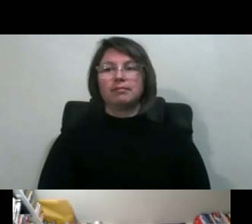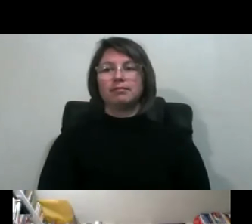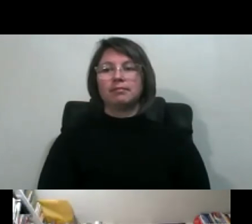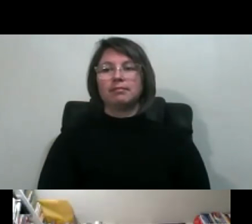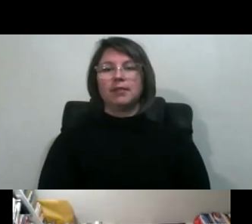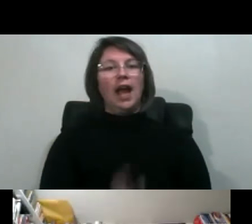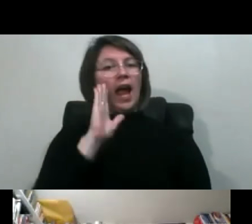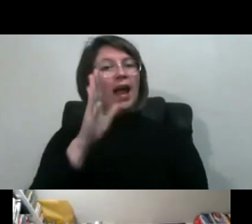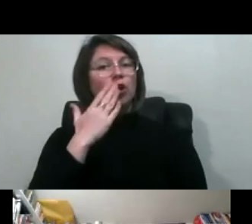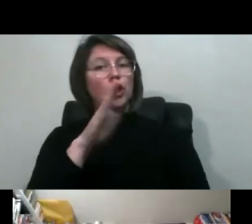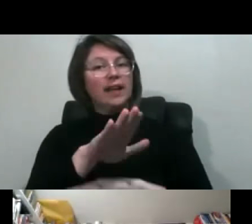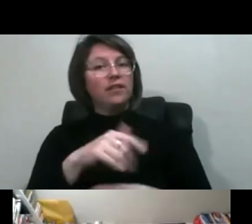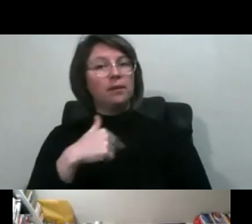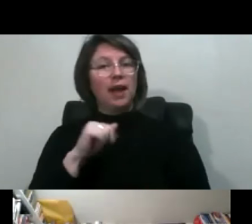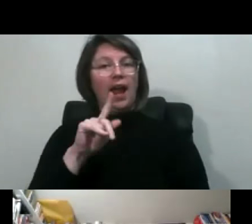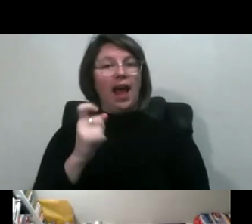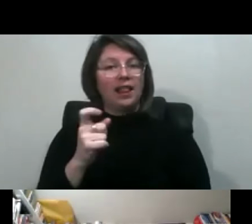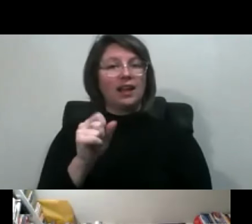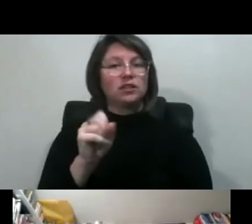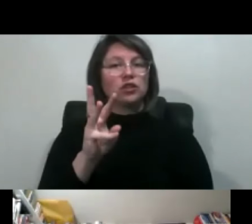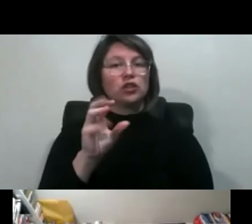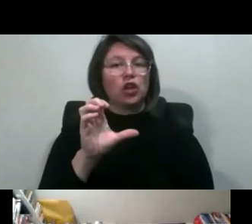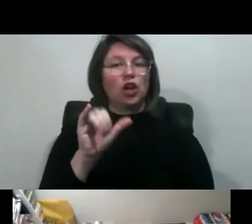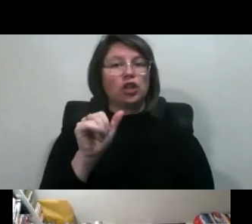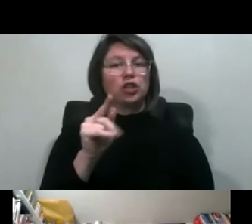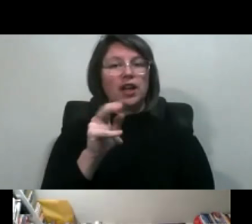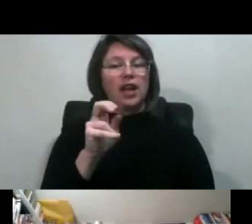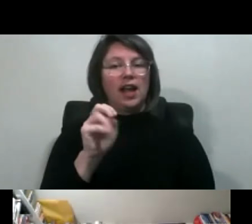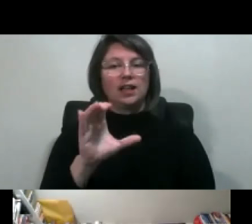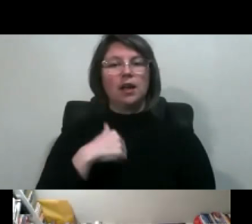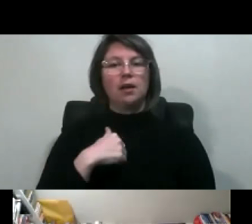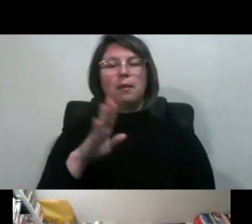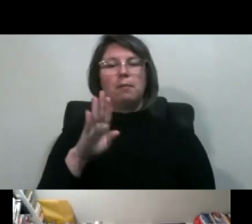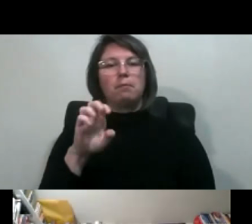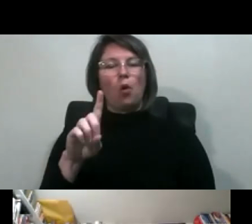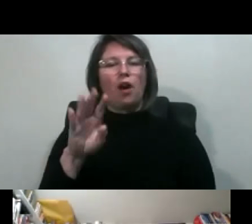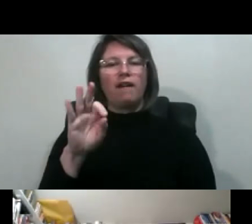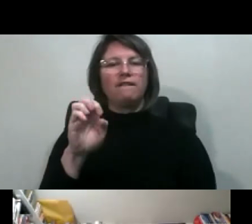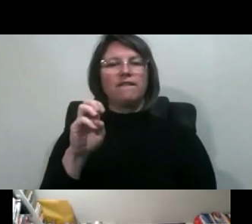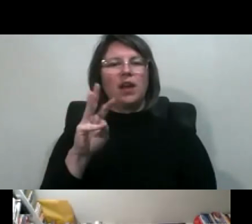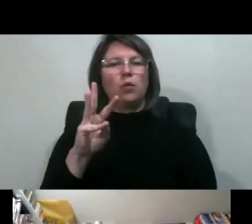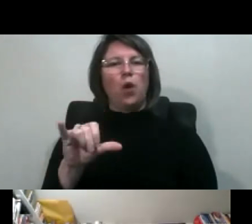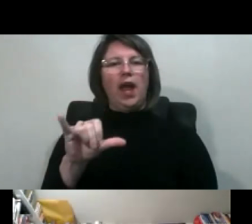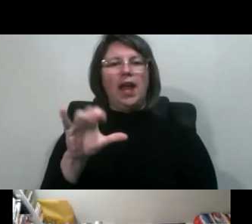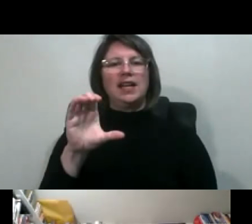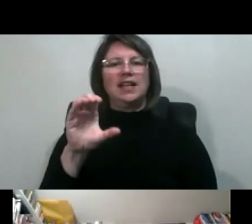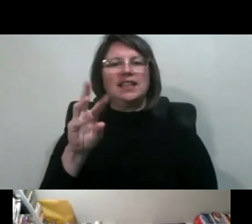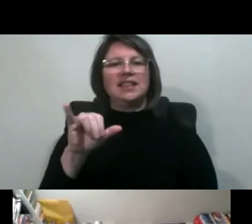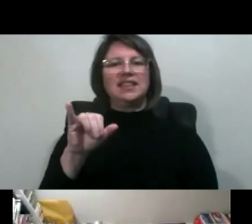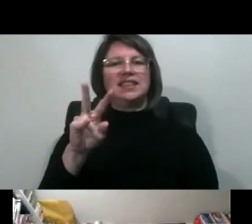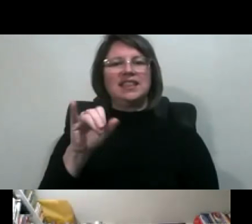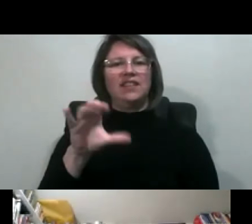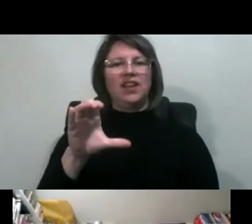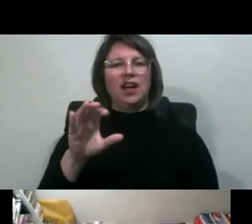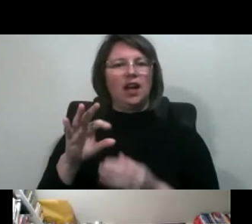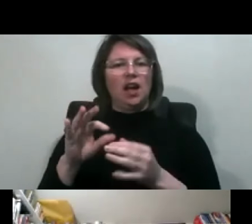Hey, good evening. Yeah, my name is Alex Sauchinets. I'm on the board of the Fenway Civic Association. I believe I've spoken to at least